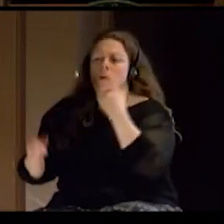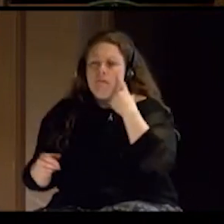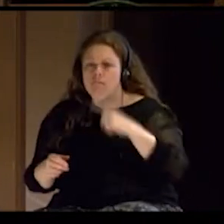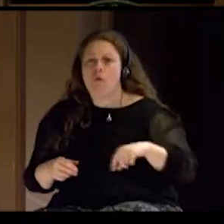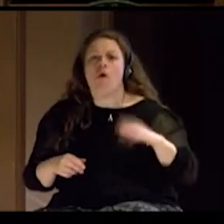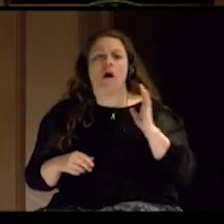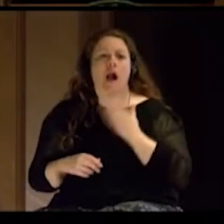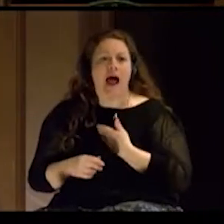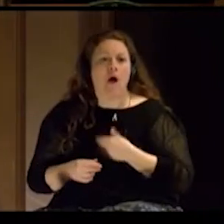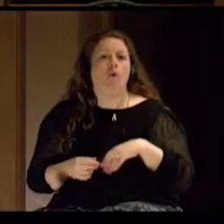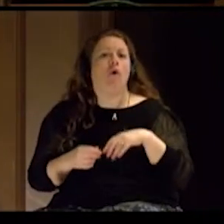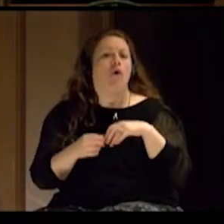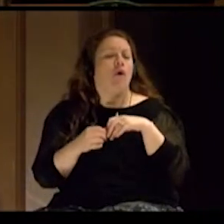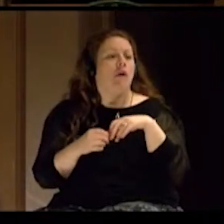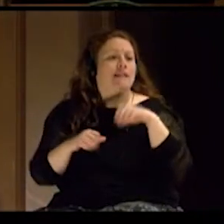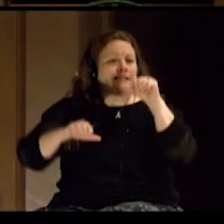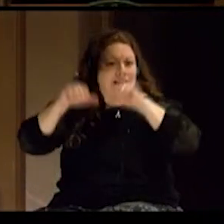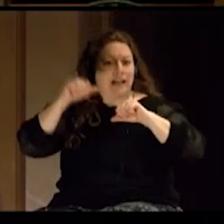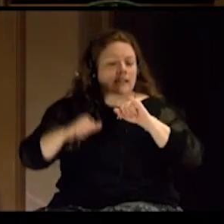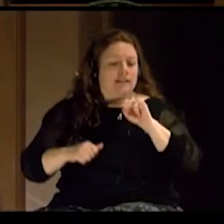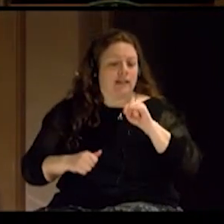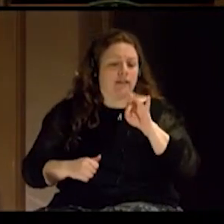this country.